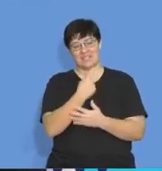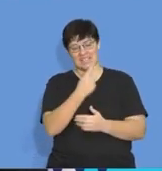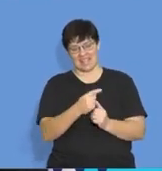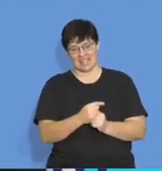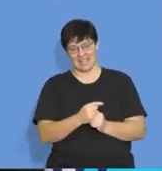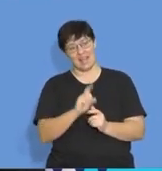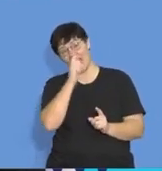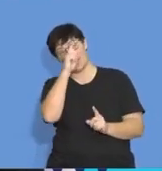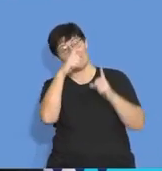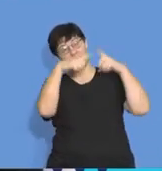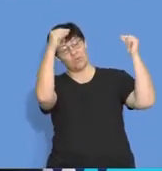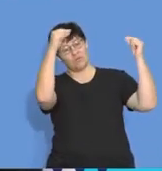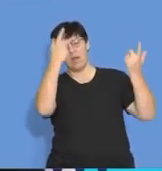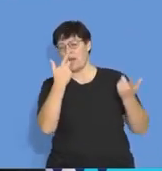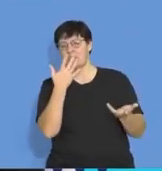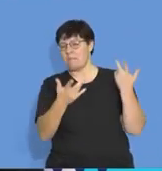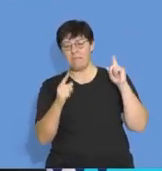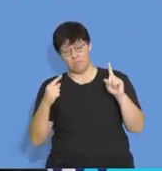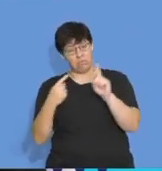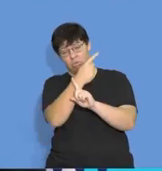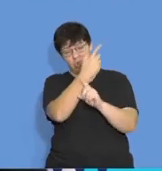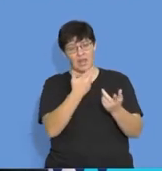moon. Perchance if you don't get there, you